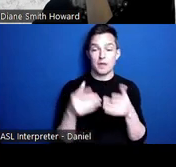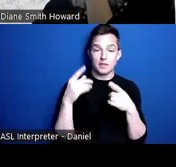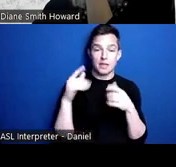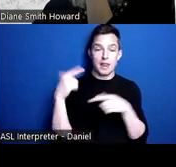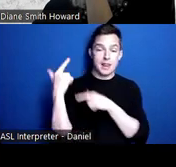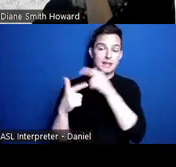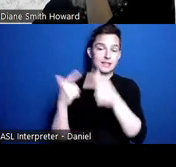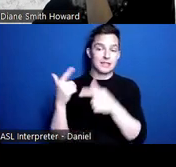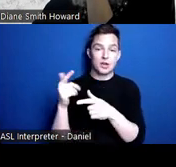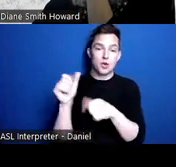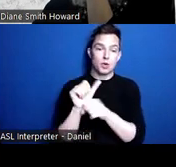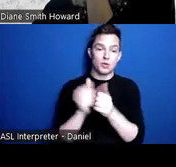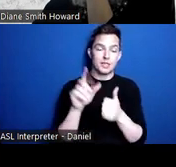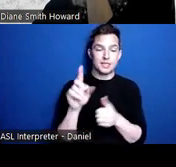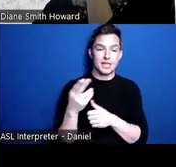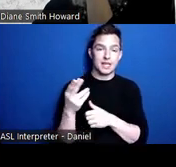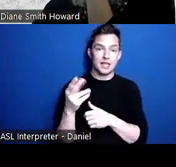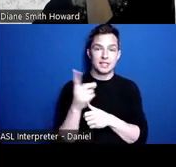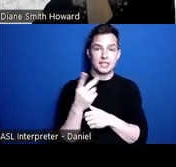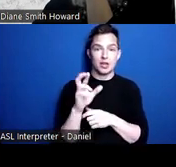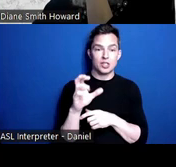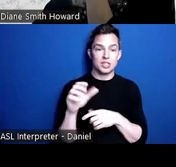it largely has been a lot more productive.